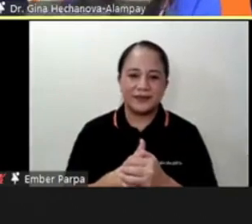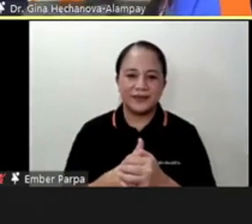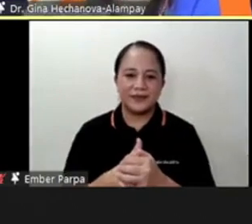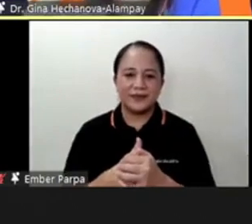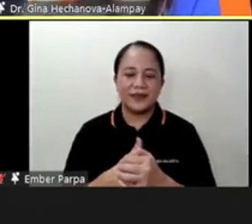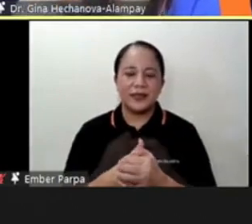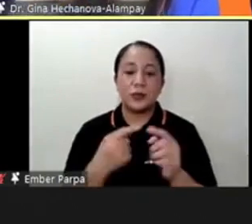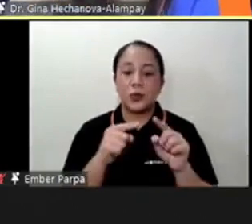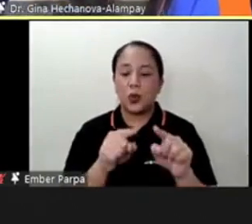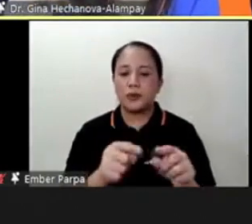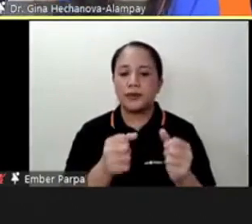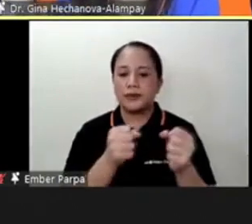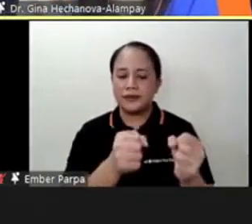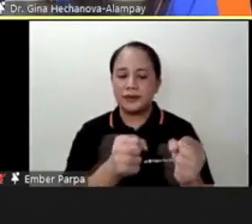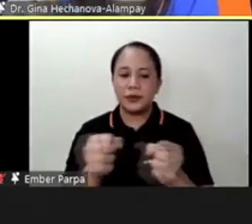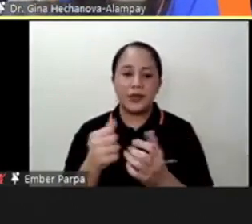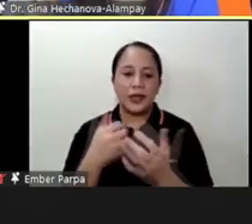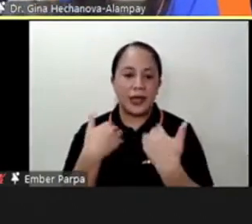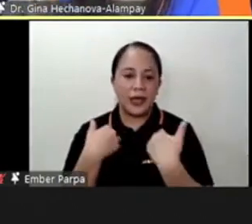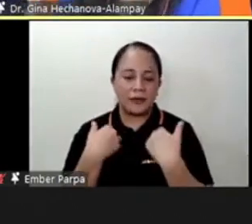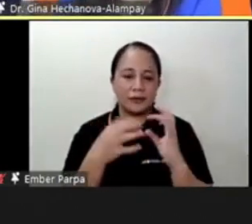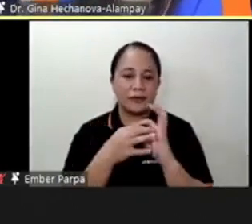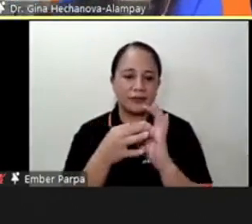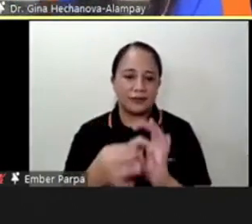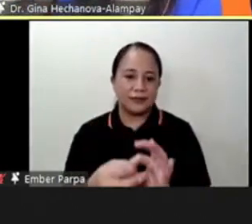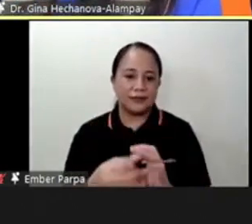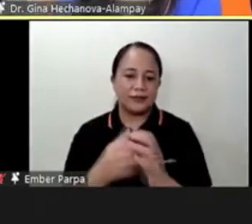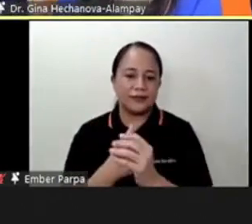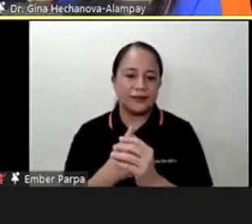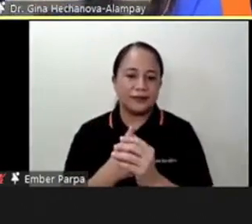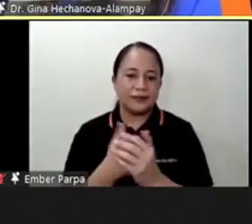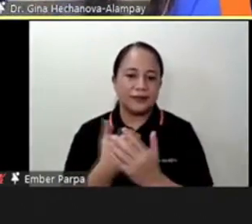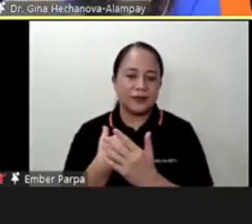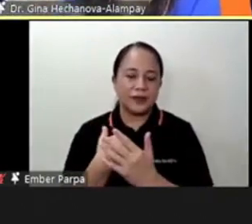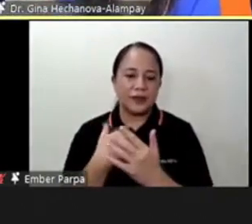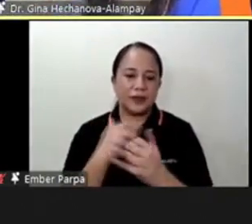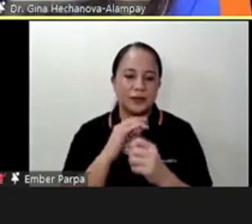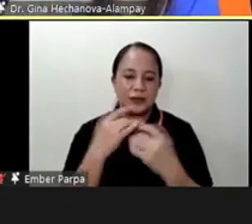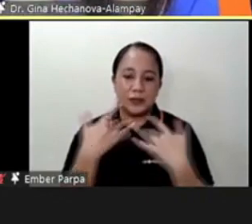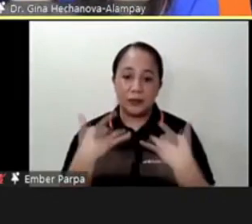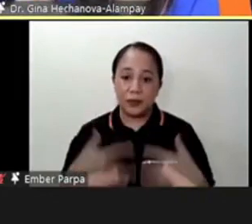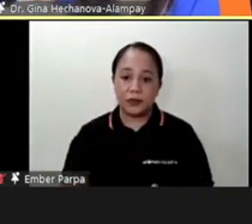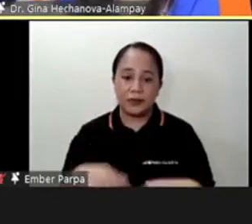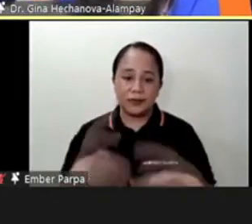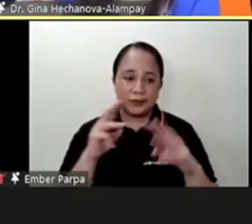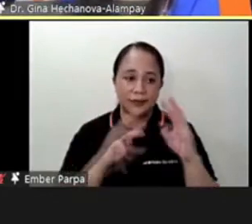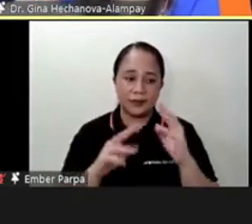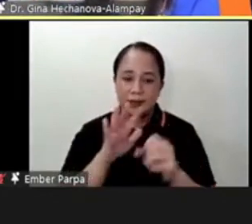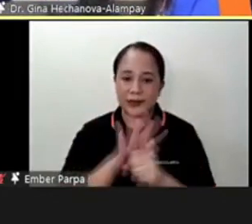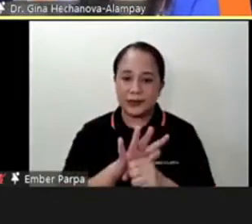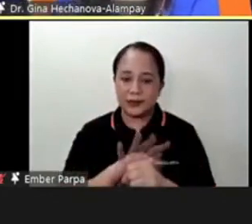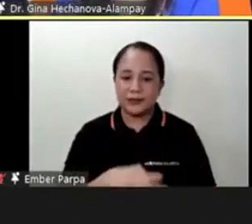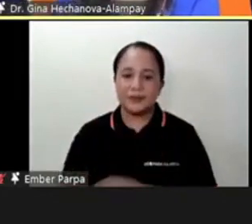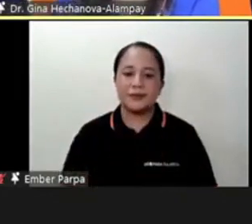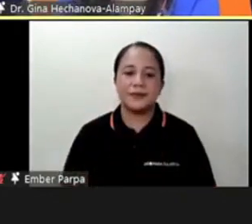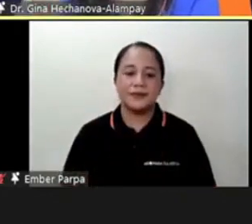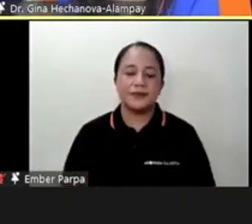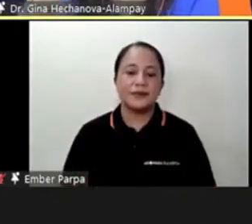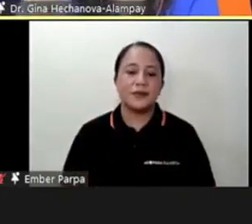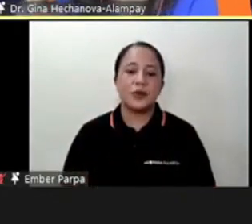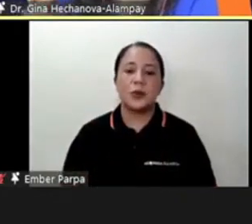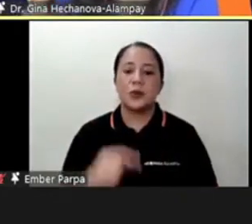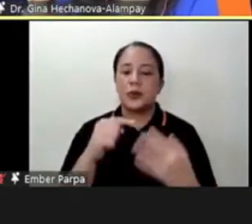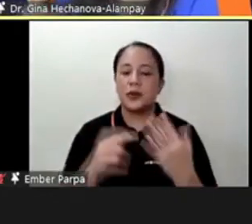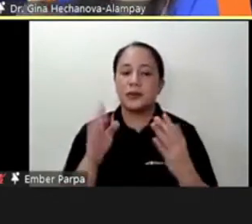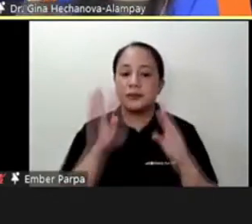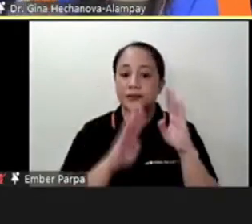Coping strategies appeared to be related to diminished depression, anxiety, and stress. Okay. These are